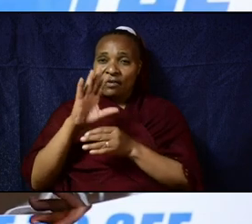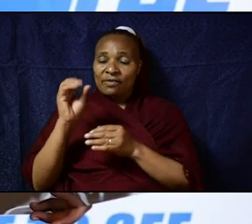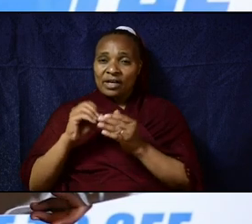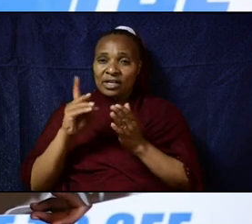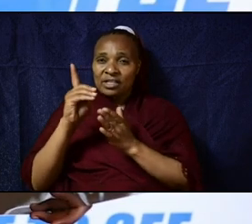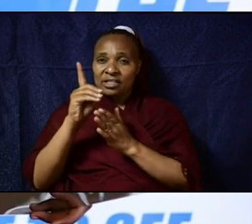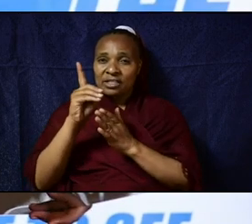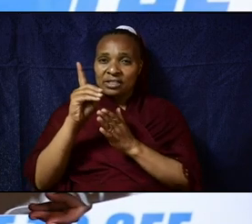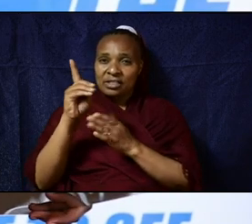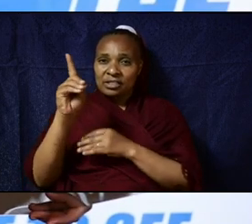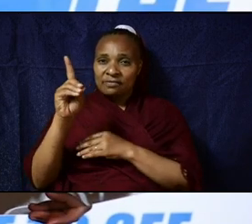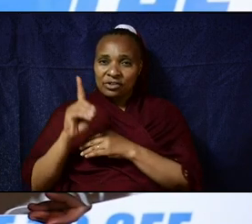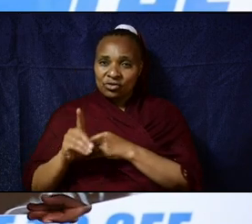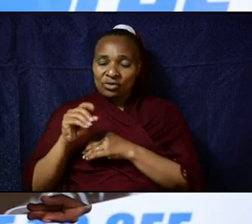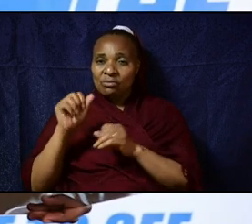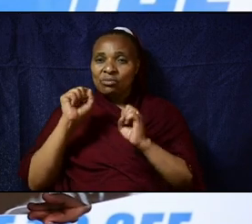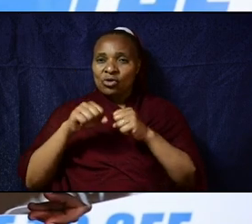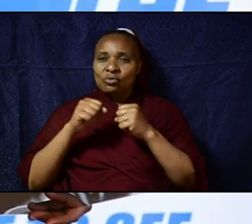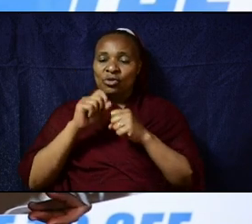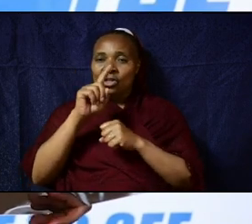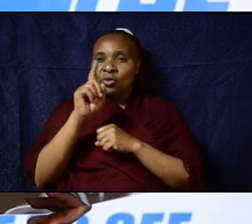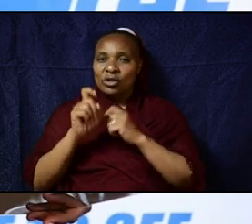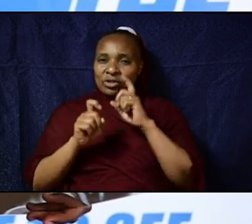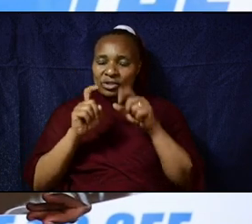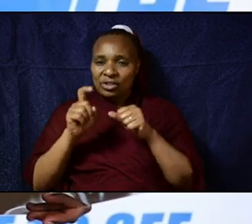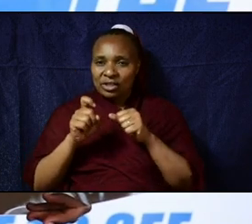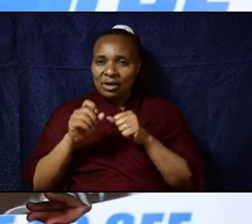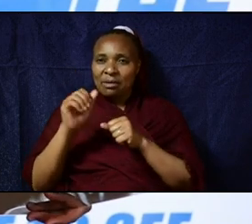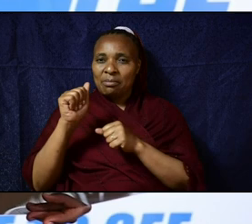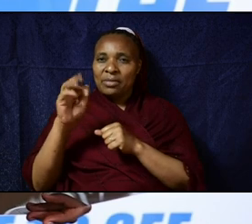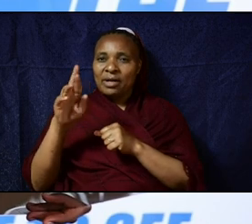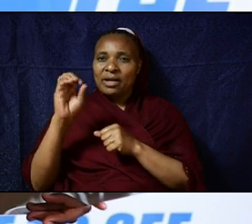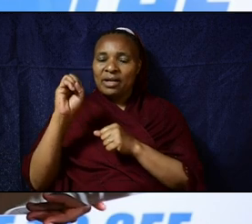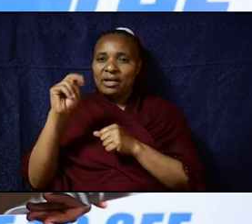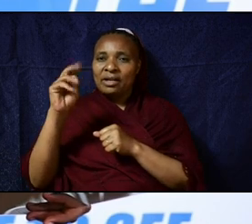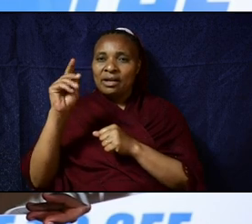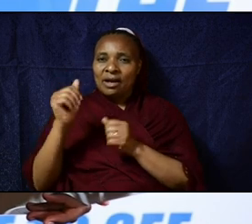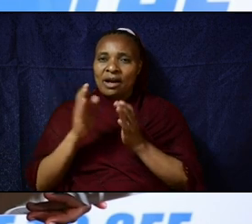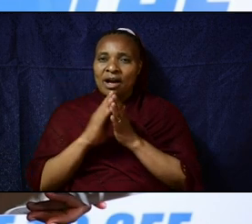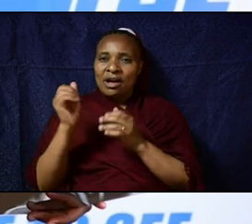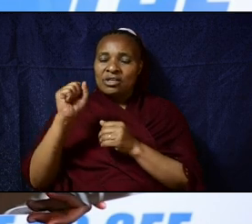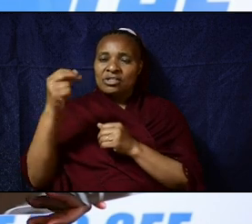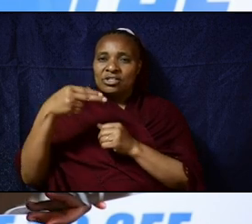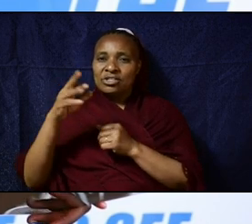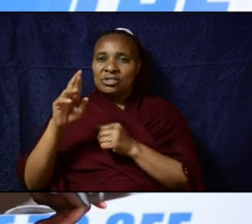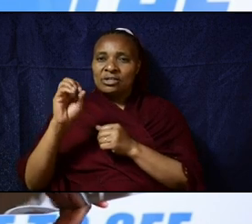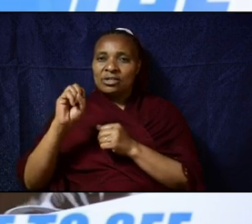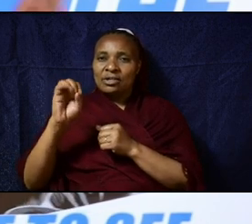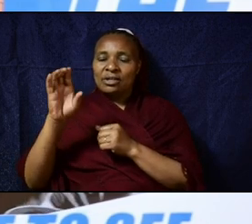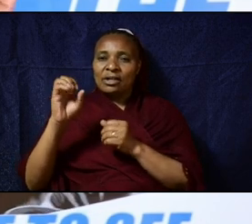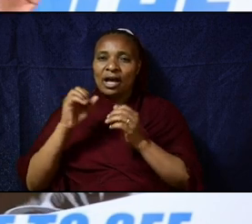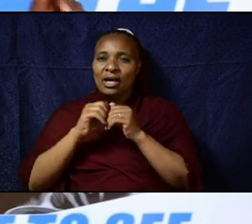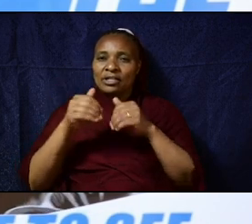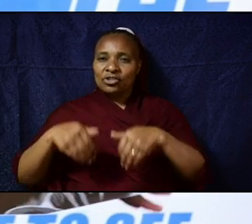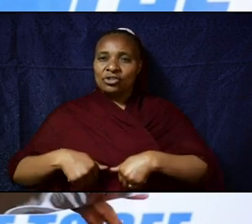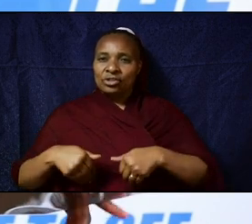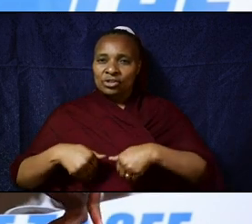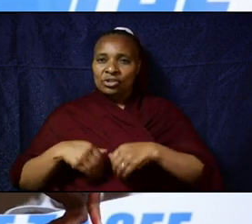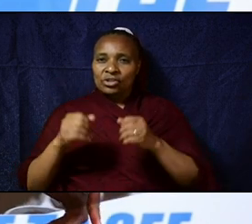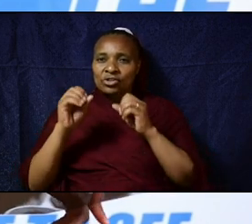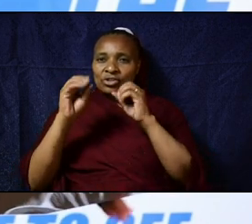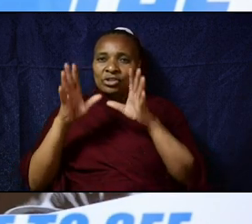Division. And the panelists, of course, Sibira, Brenda, Ashley, and our wonderful teen teachers.